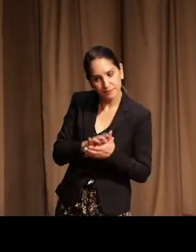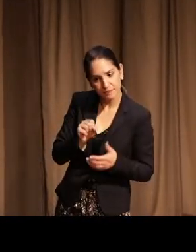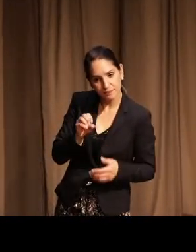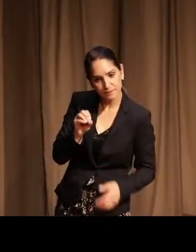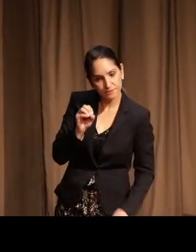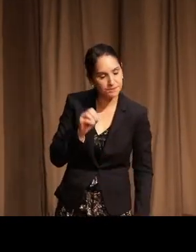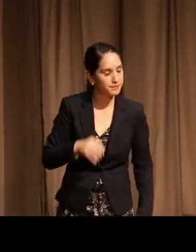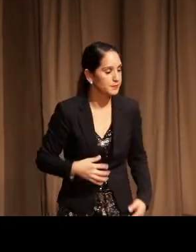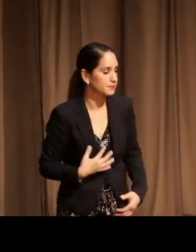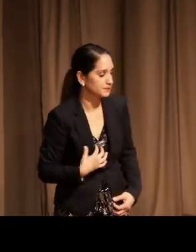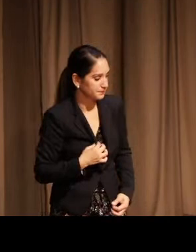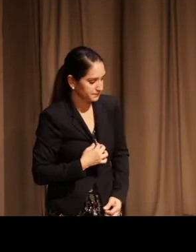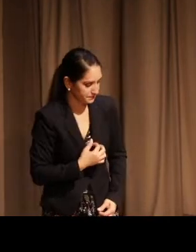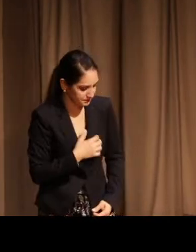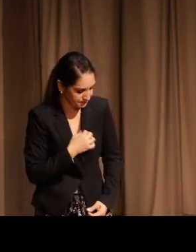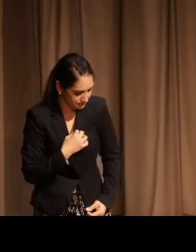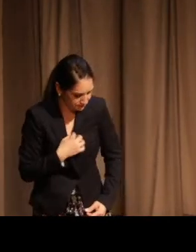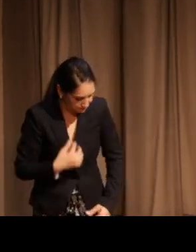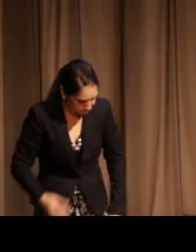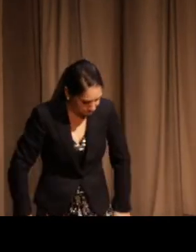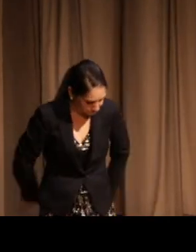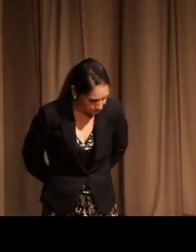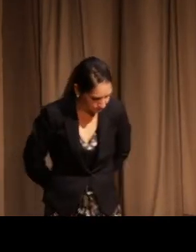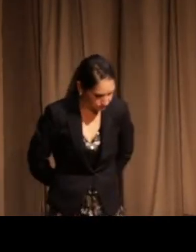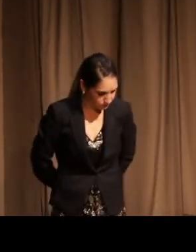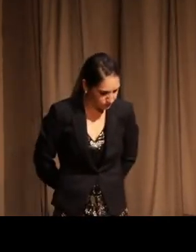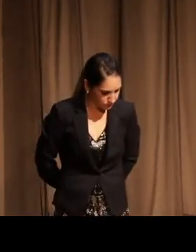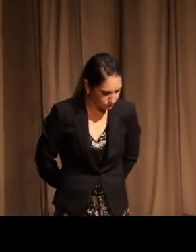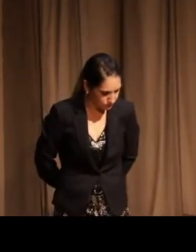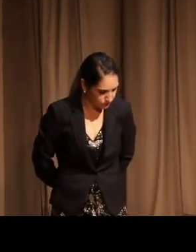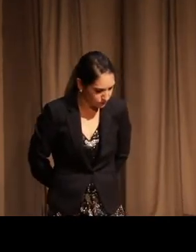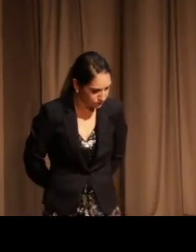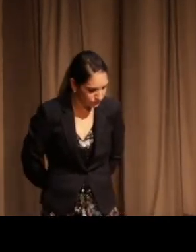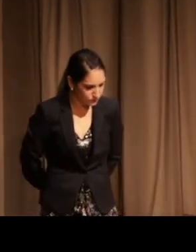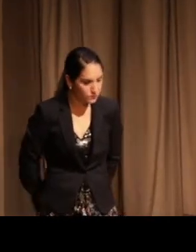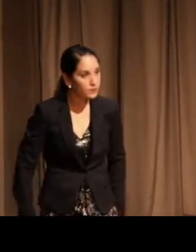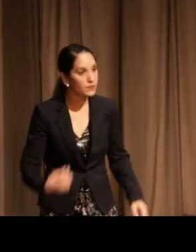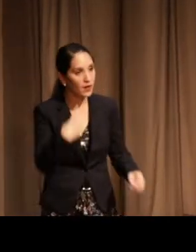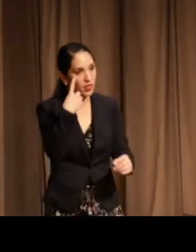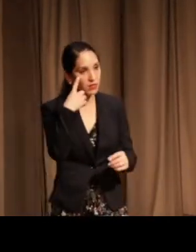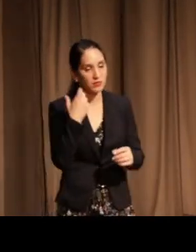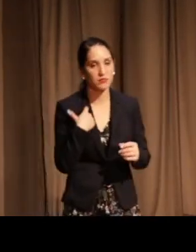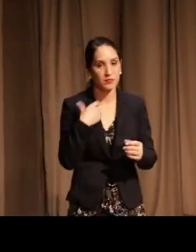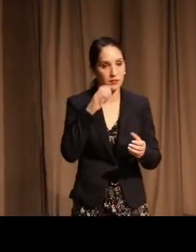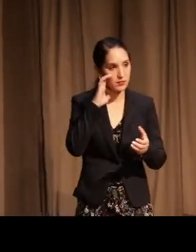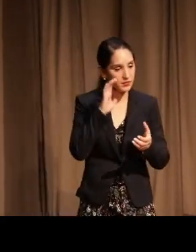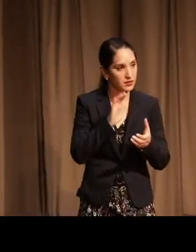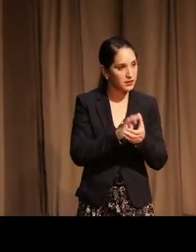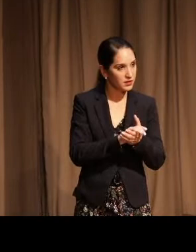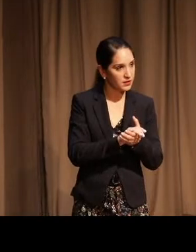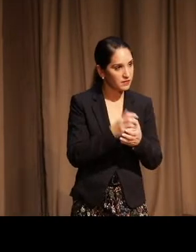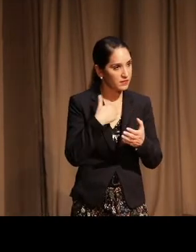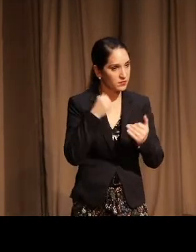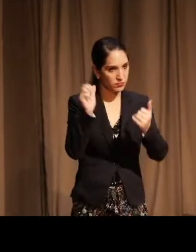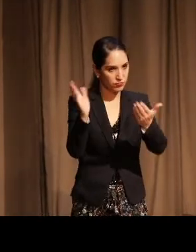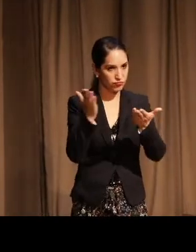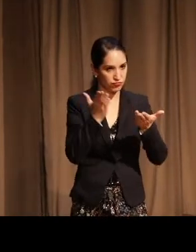Fala em português que eu traduzo. I believe that when I bring this figure, like I